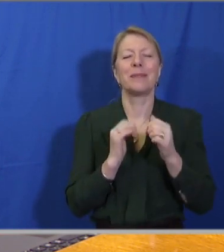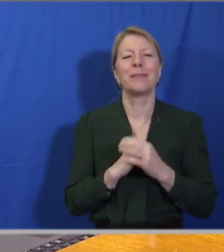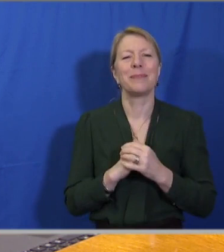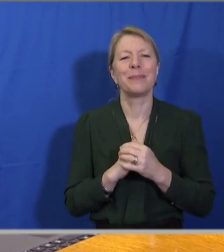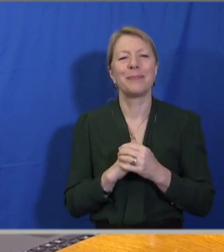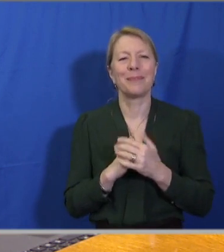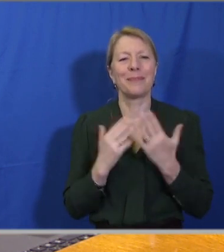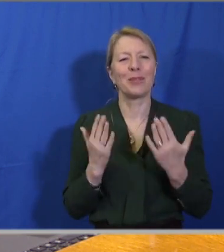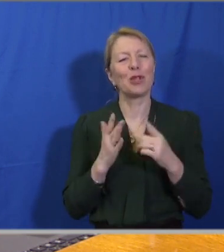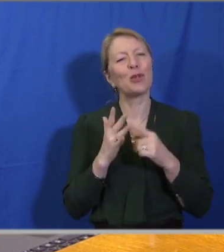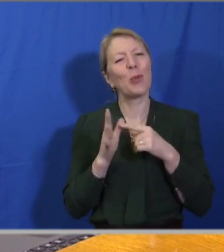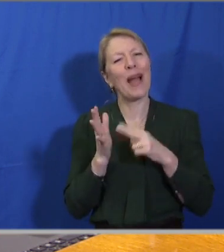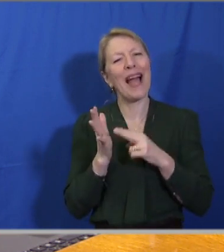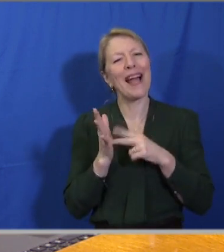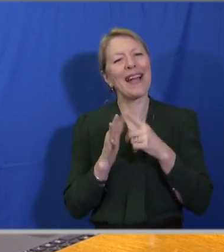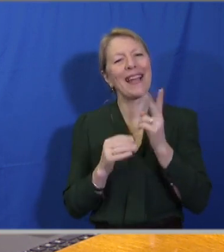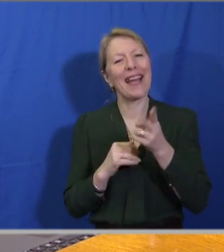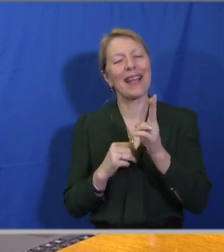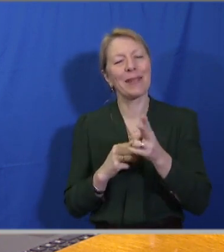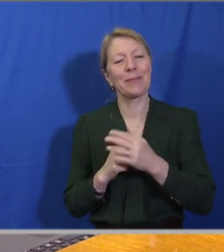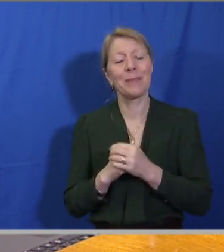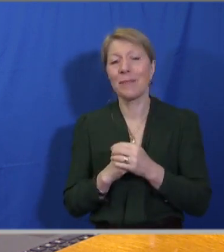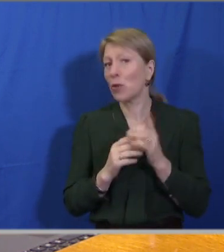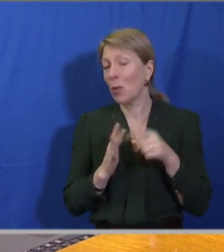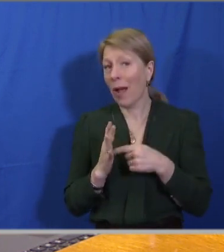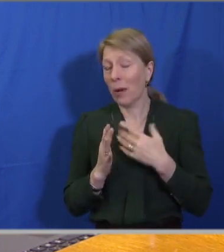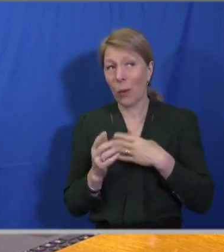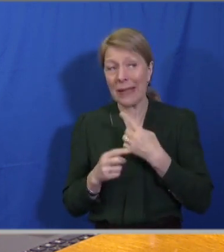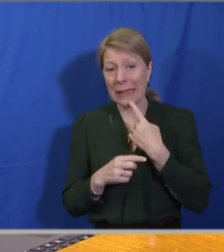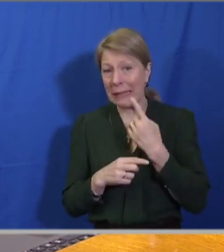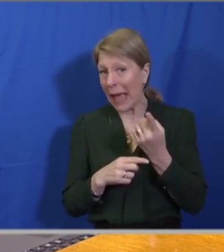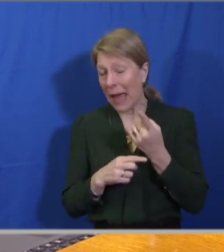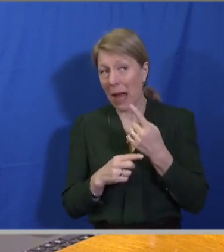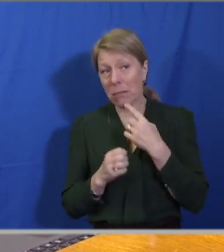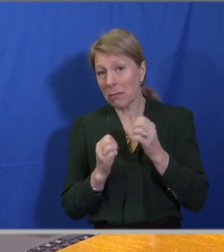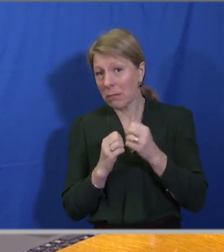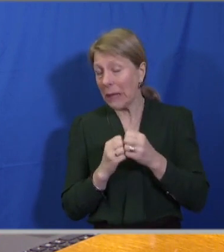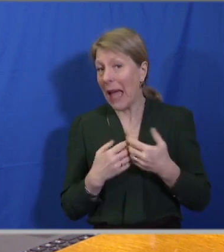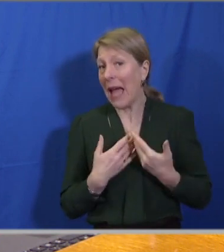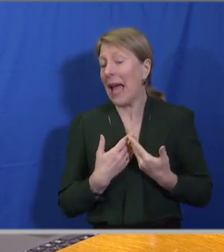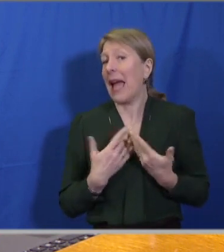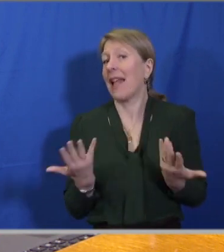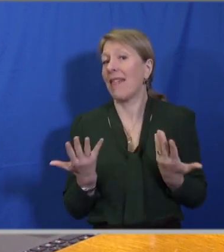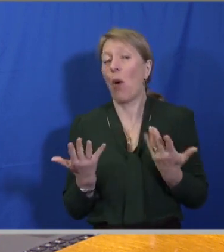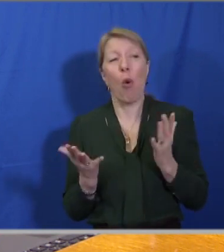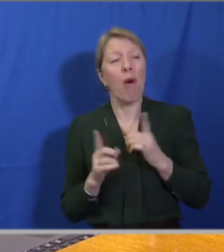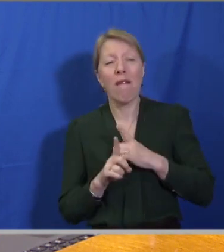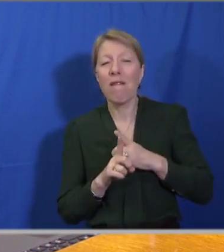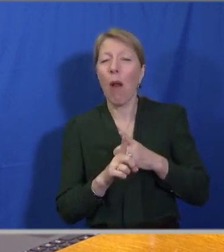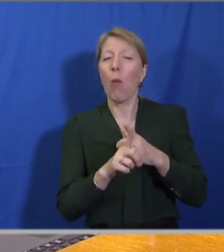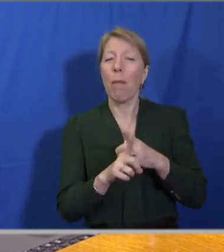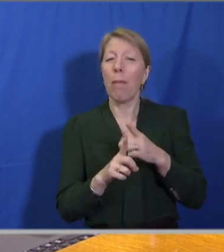back to Joanne then on screen. Joanne, do you have any comments or anything you want to follow up on very briefly there,